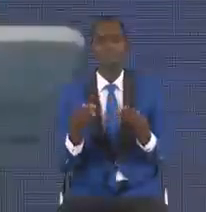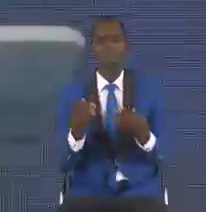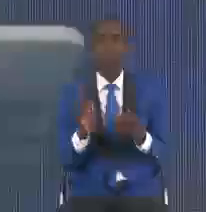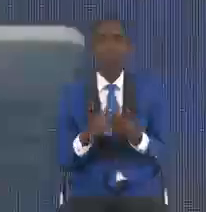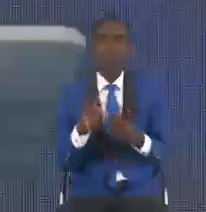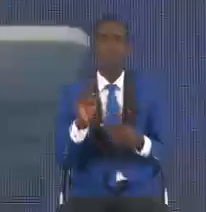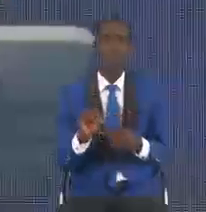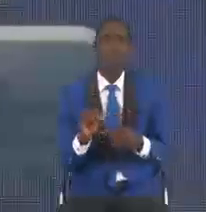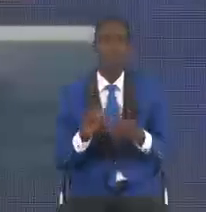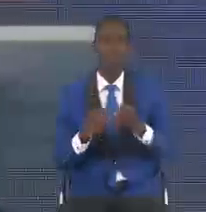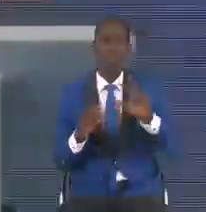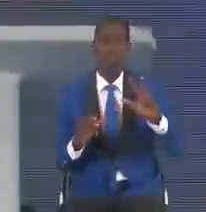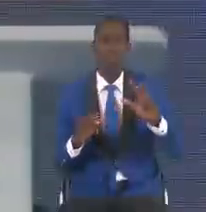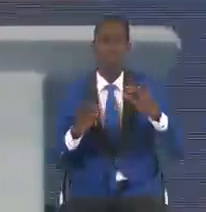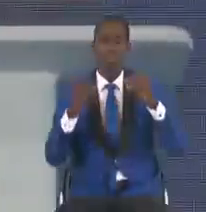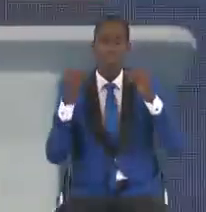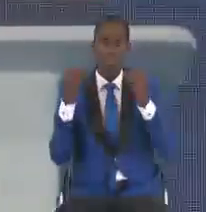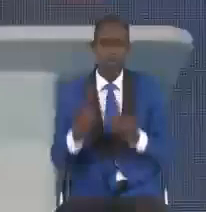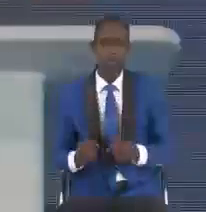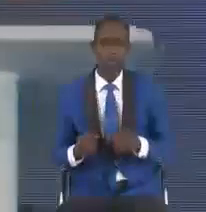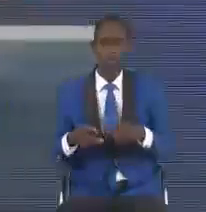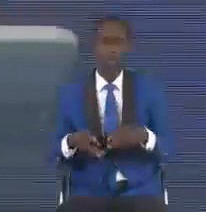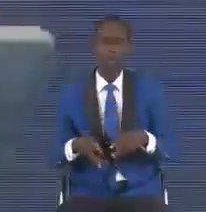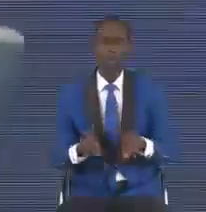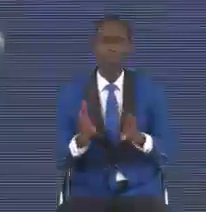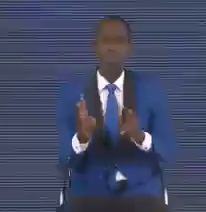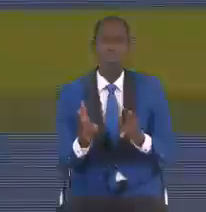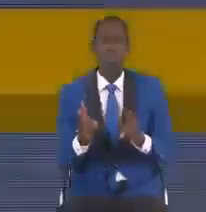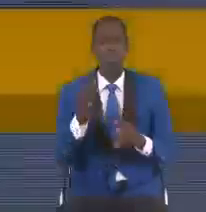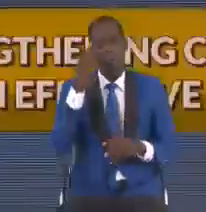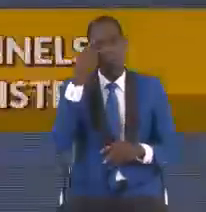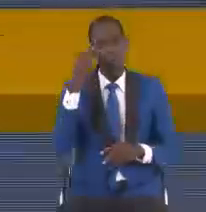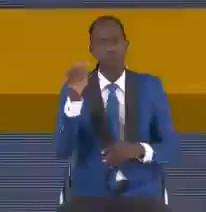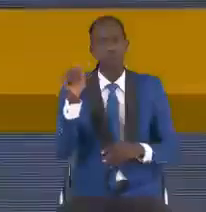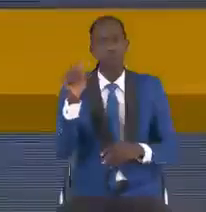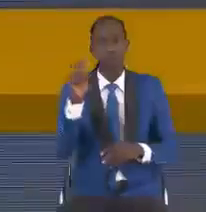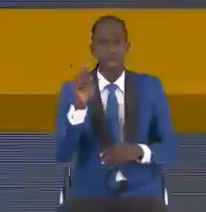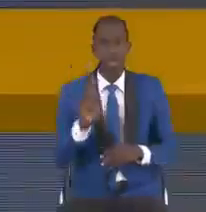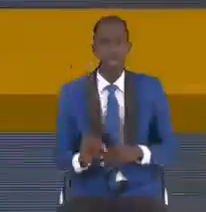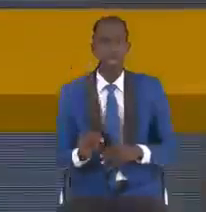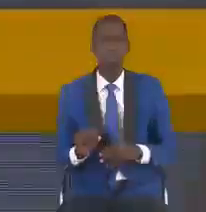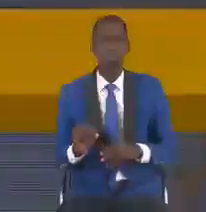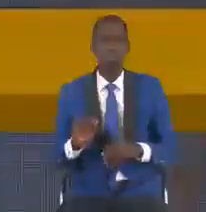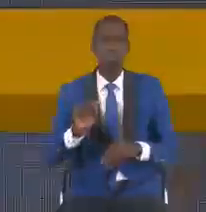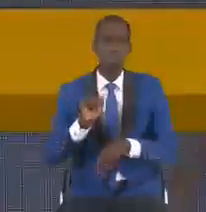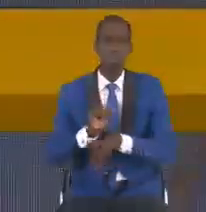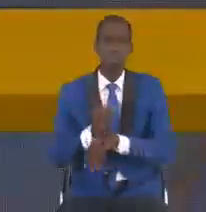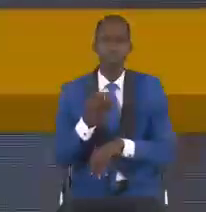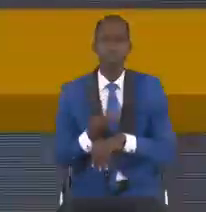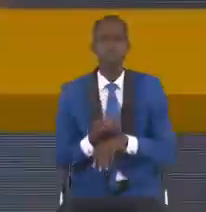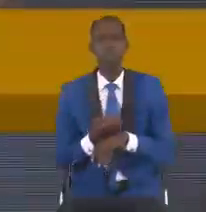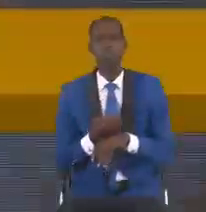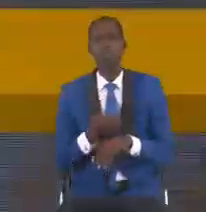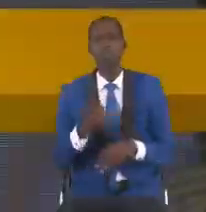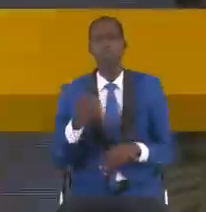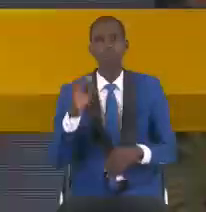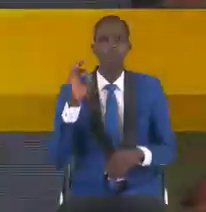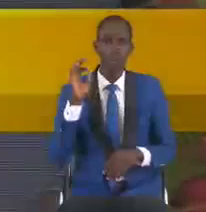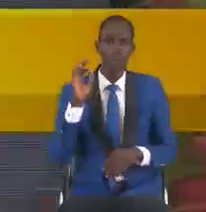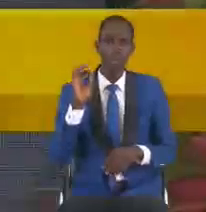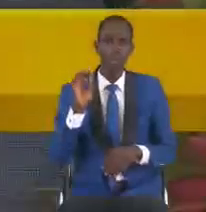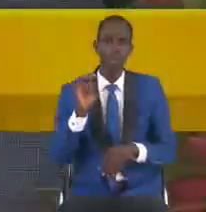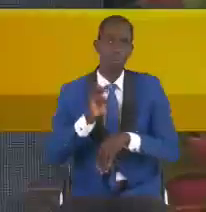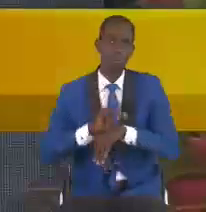strengthening channels for an effective ministry. For us to have